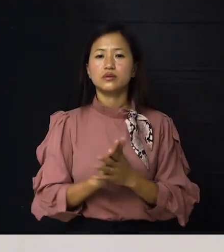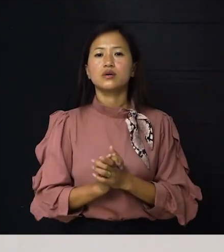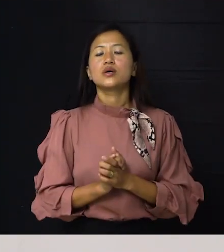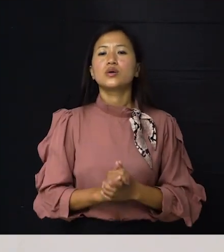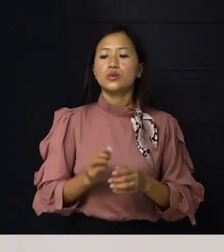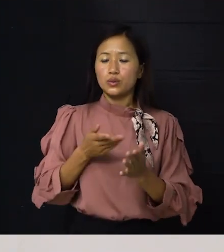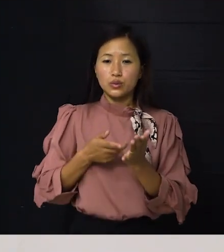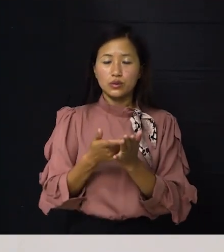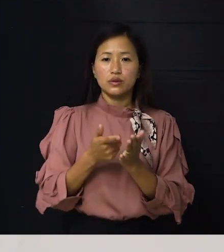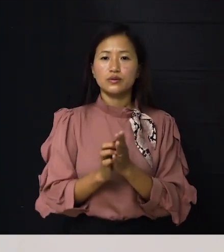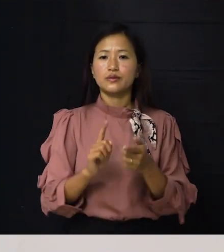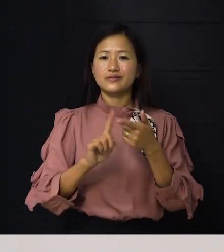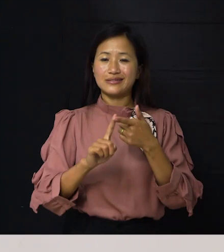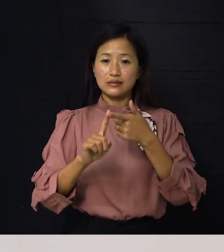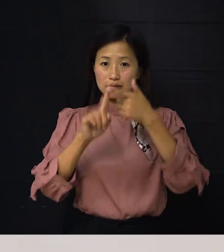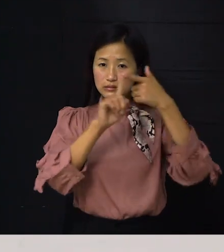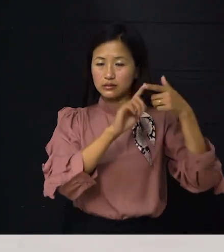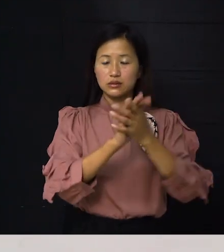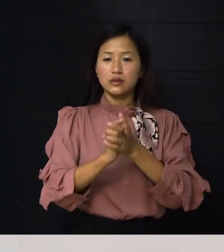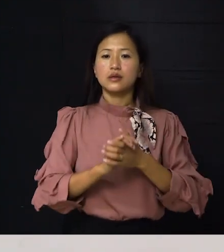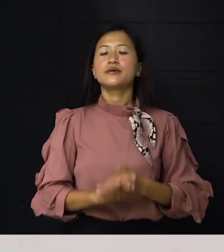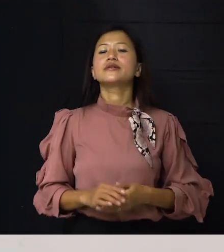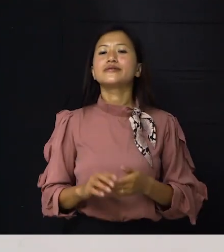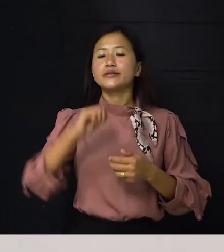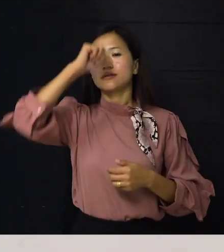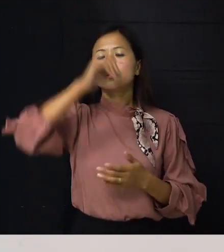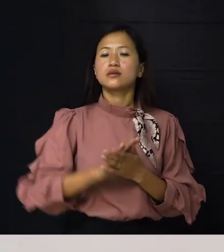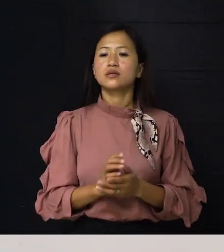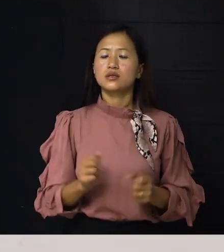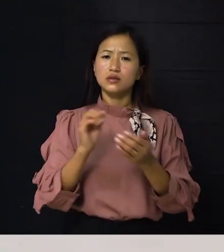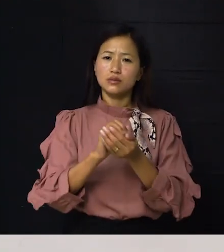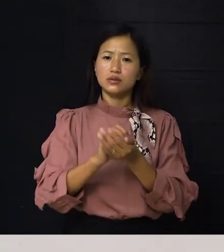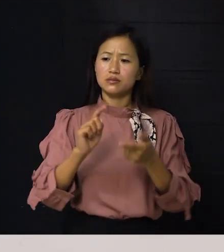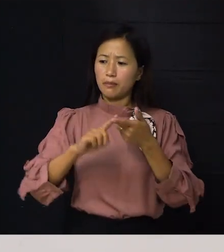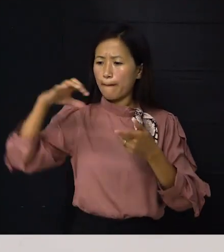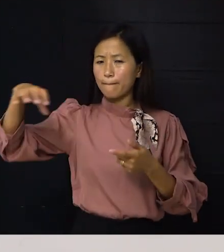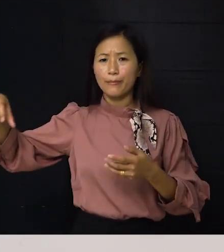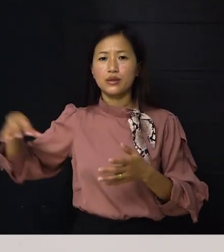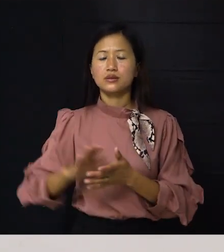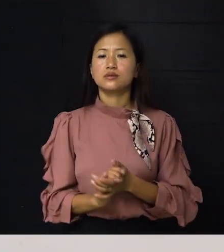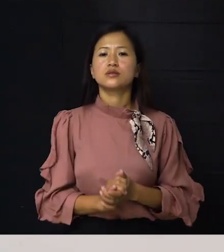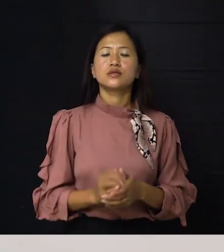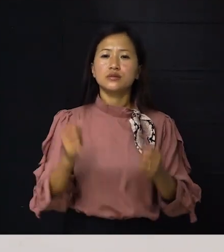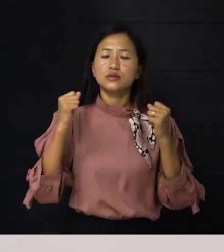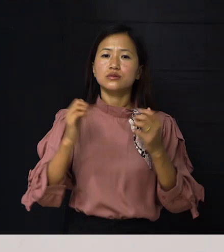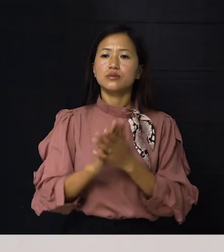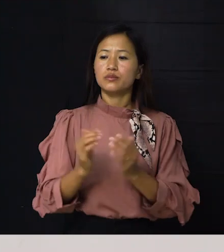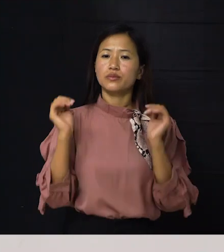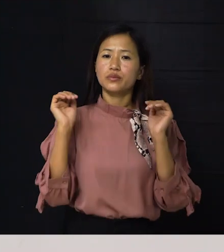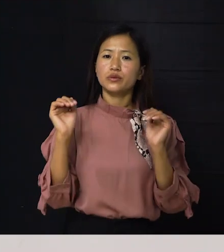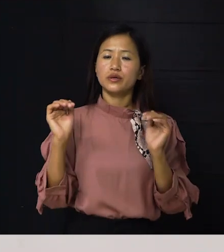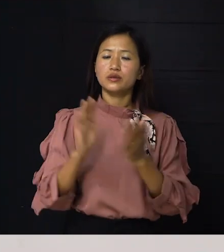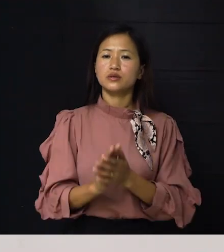India. And in order to keep his empire strong, he had to always protect himself from his own brothers